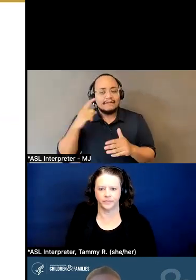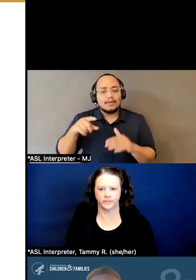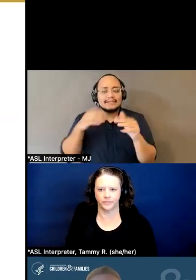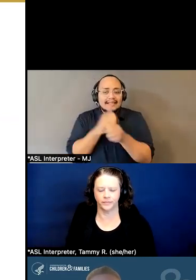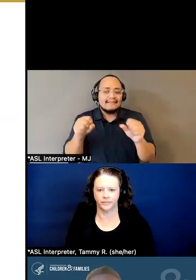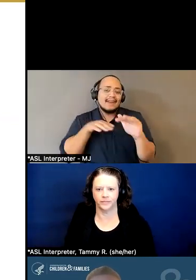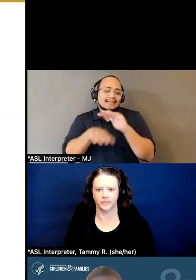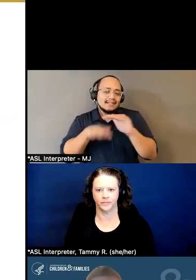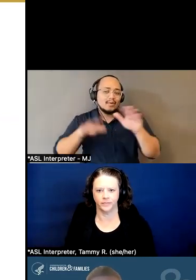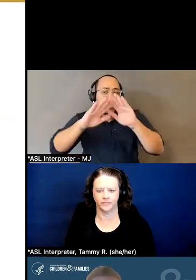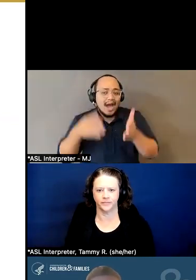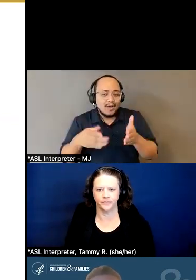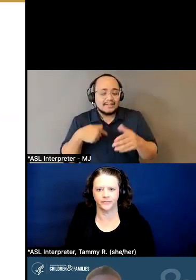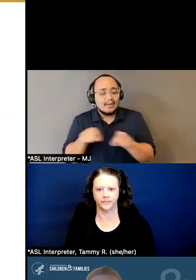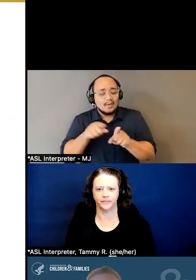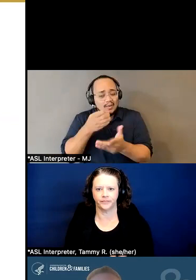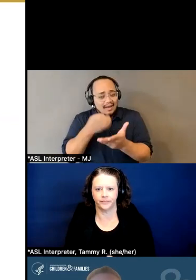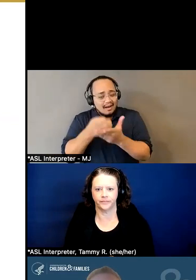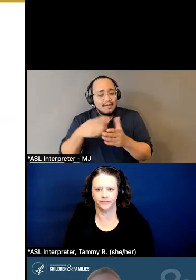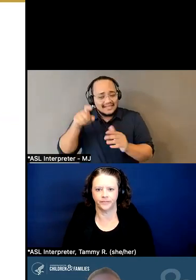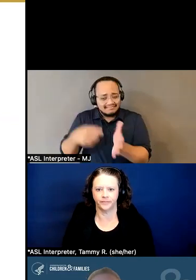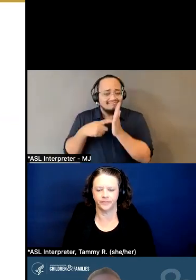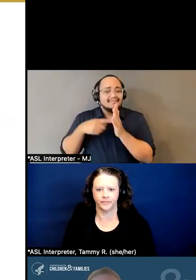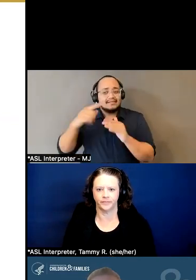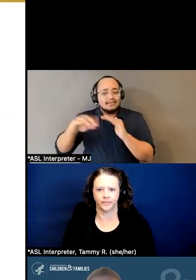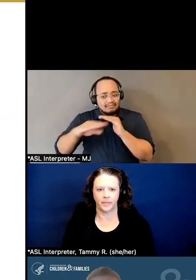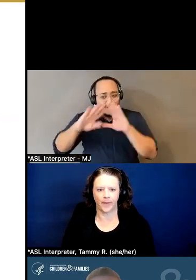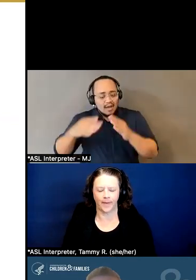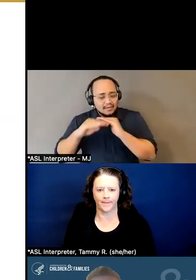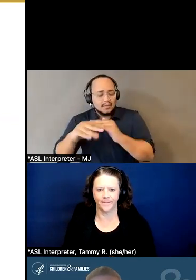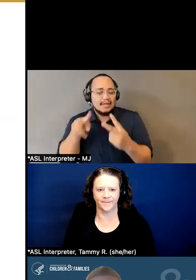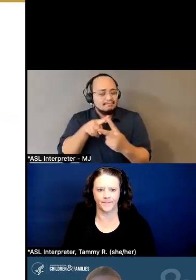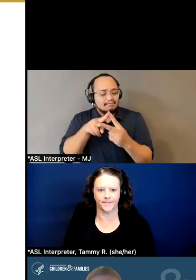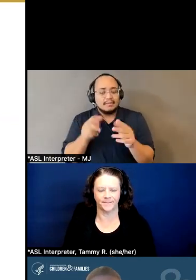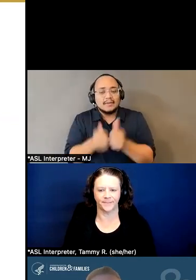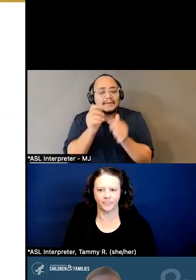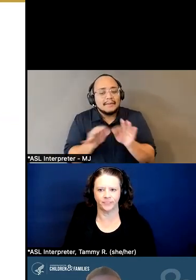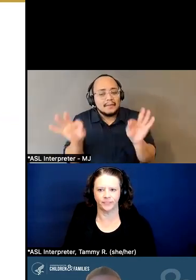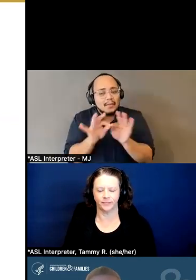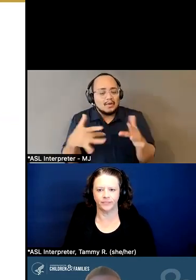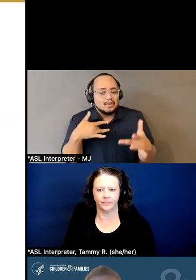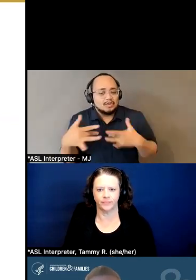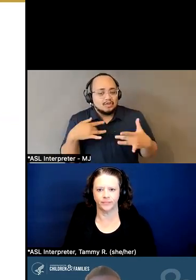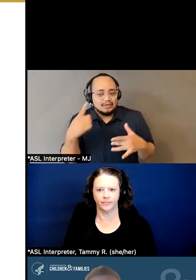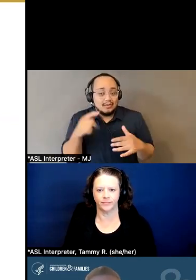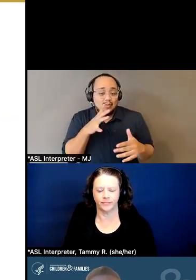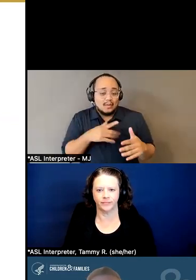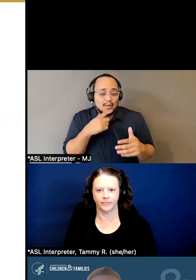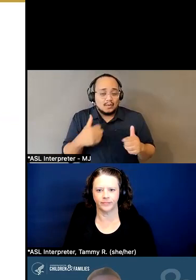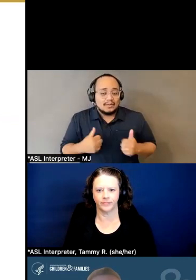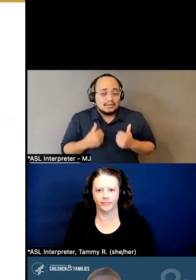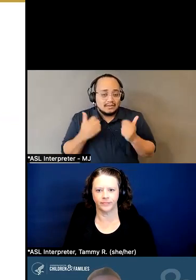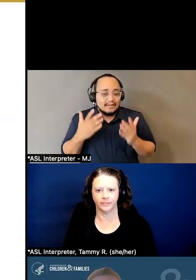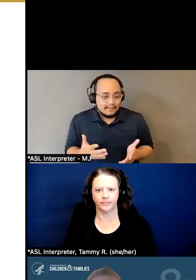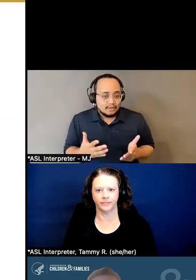economic means to maintain stable housing are two of the most pressing concerns reported by women who are survivors of DV.